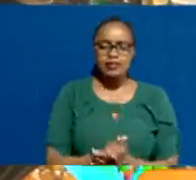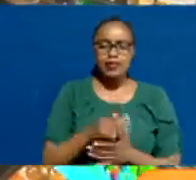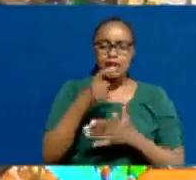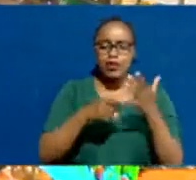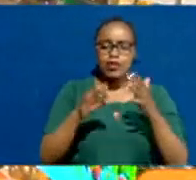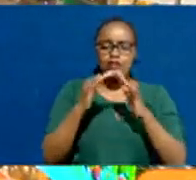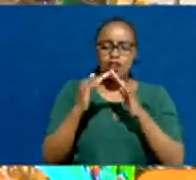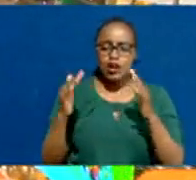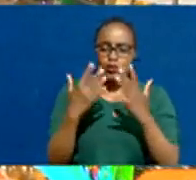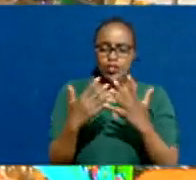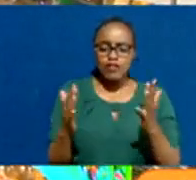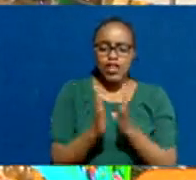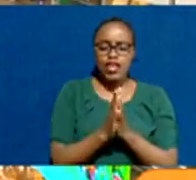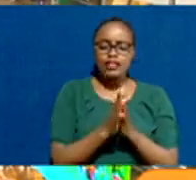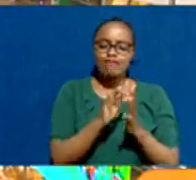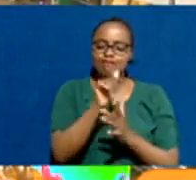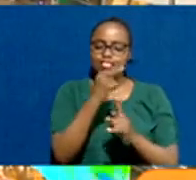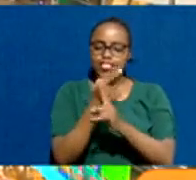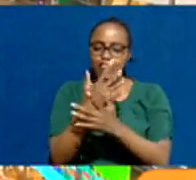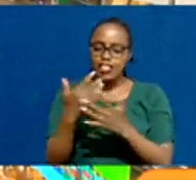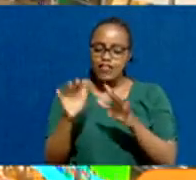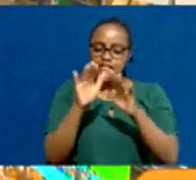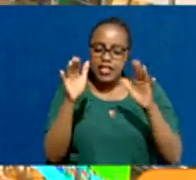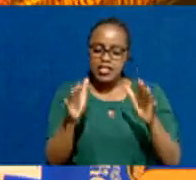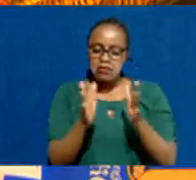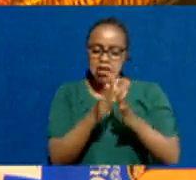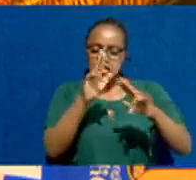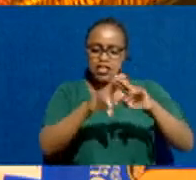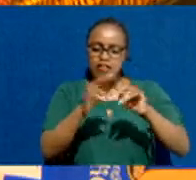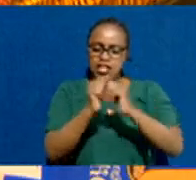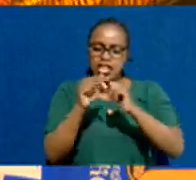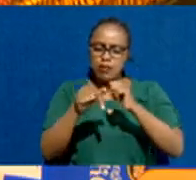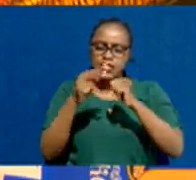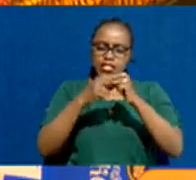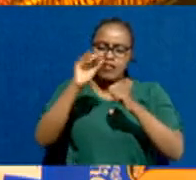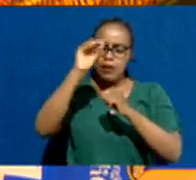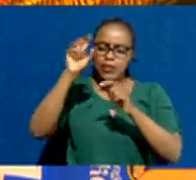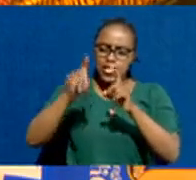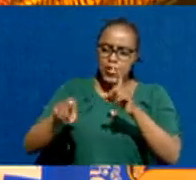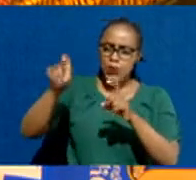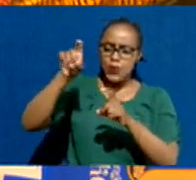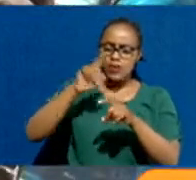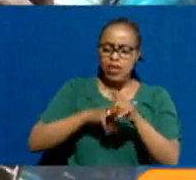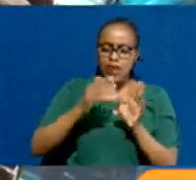Prices of household equipments and commodities under furniturings recorded a 10.7%